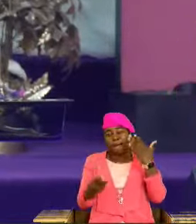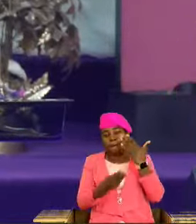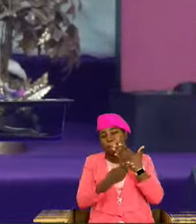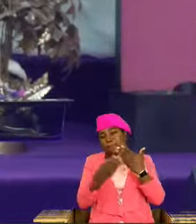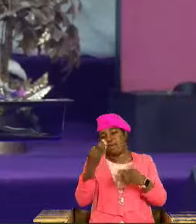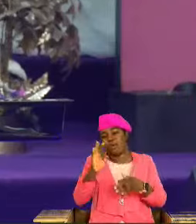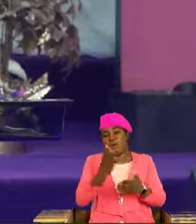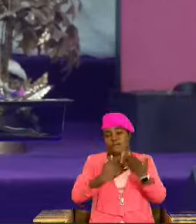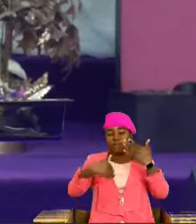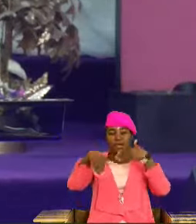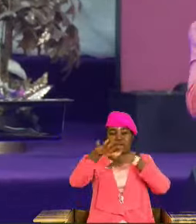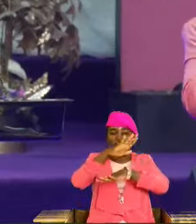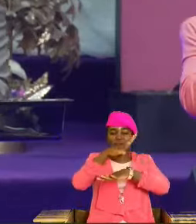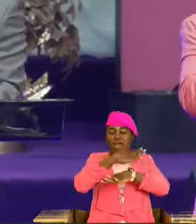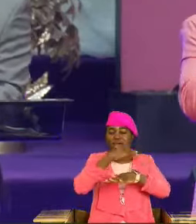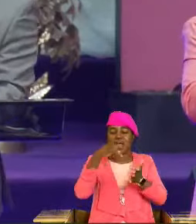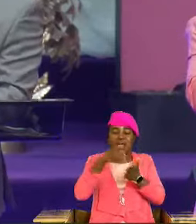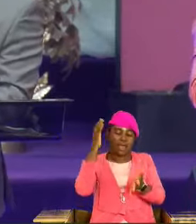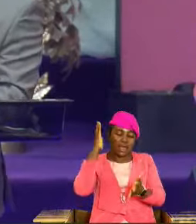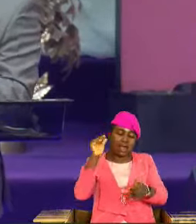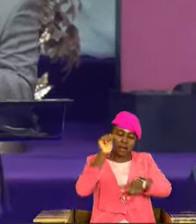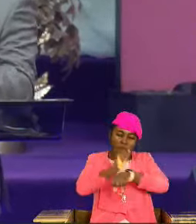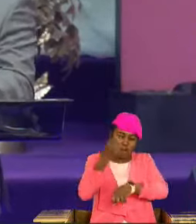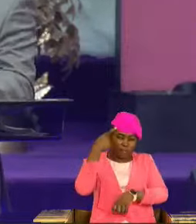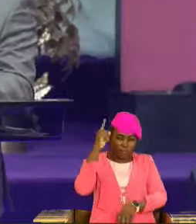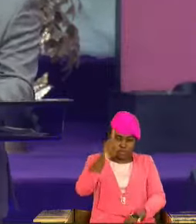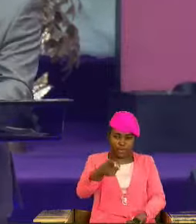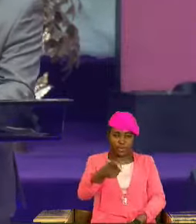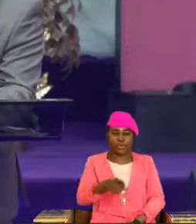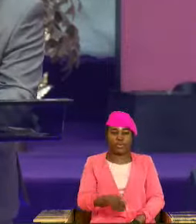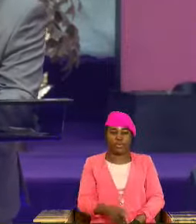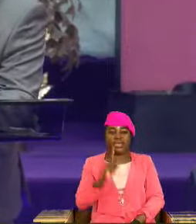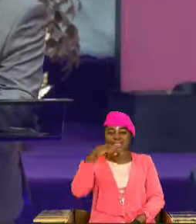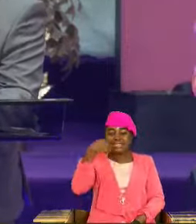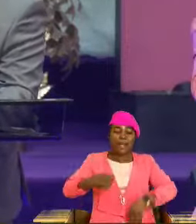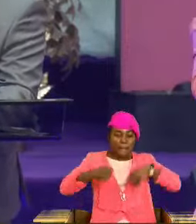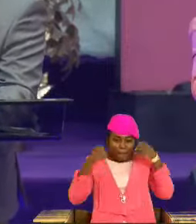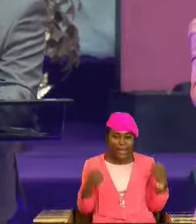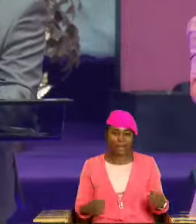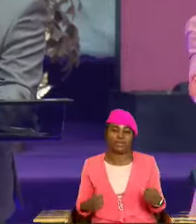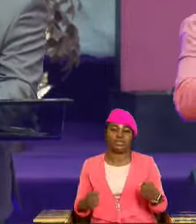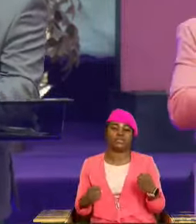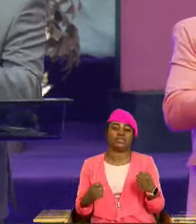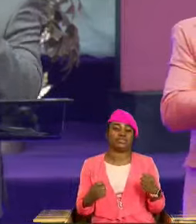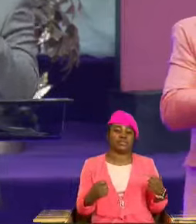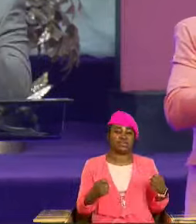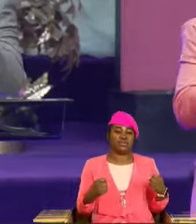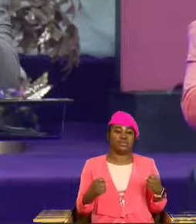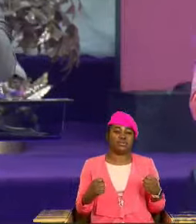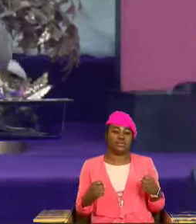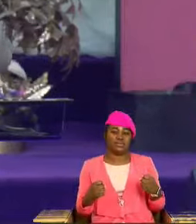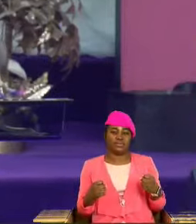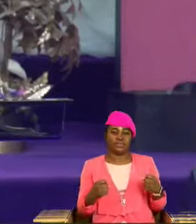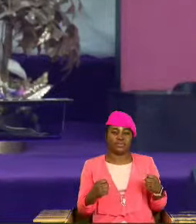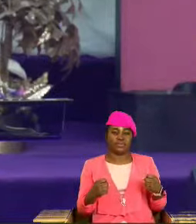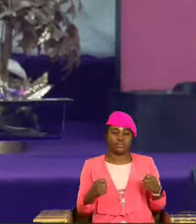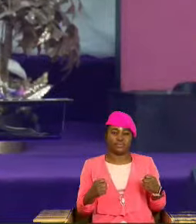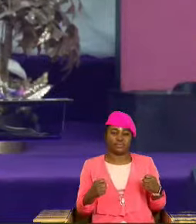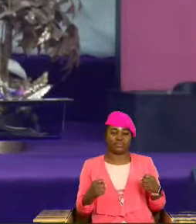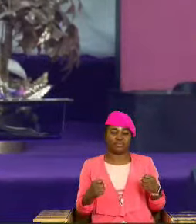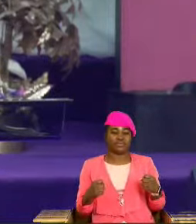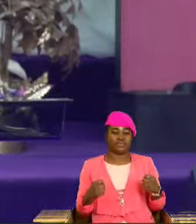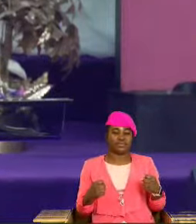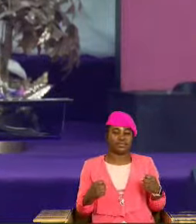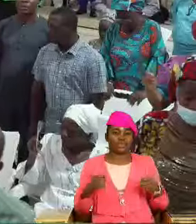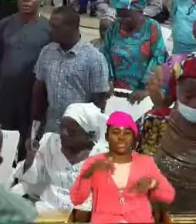heaven and it will work for you say poers assign to kill what